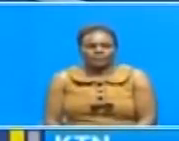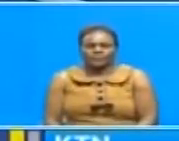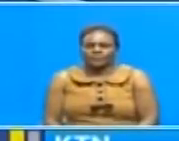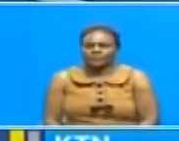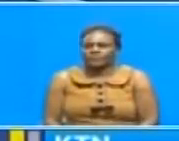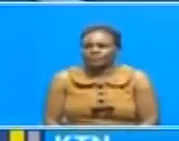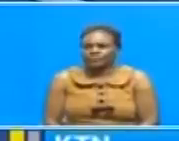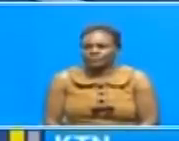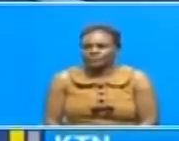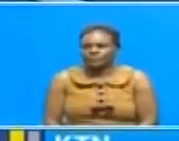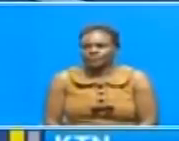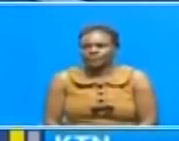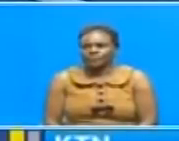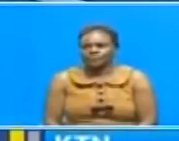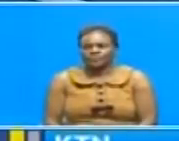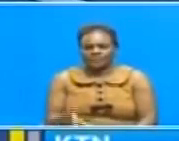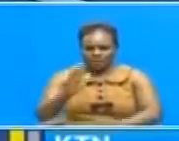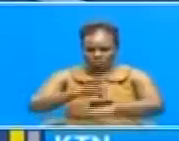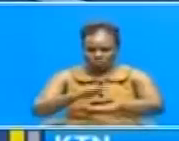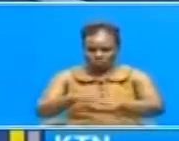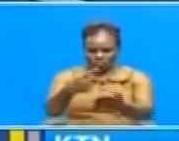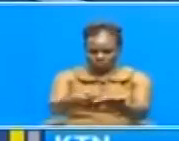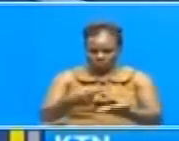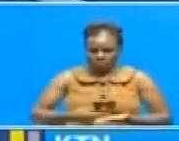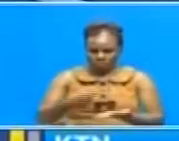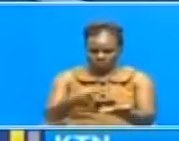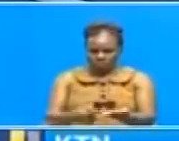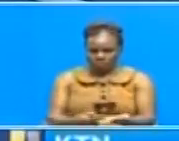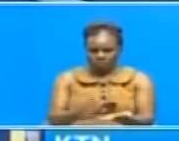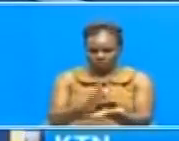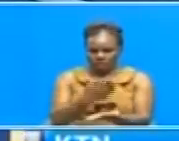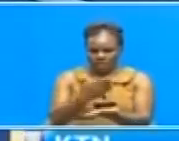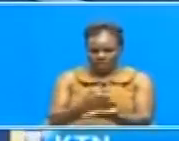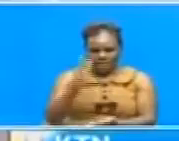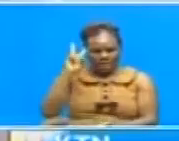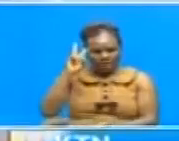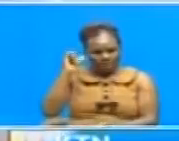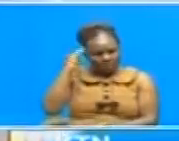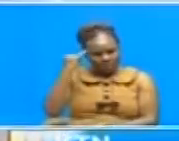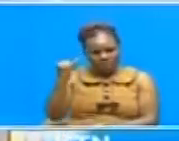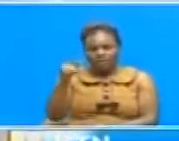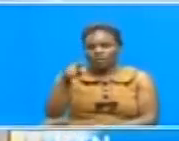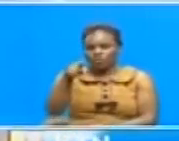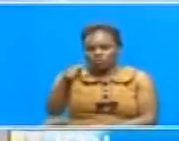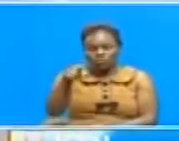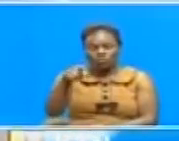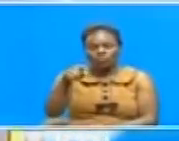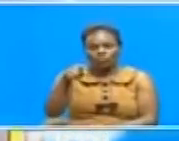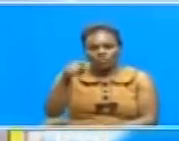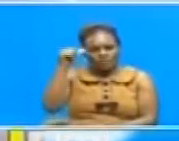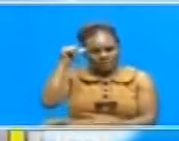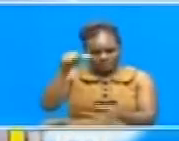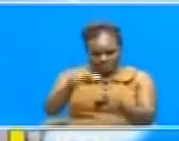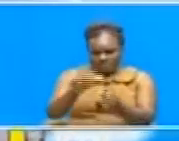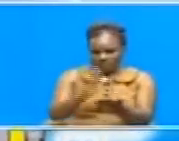you. No. This is a good discussion. Thank you very much for sharing your thoughts with us. He says, give it everything you've got. Well, remember